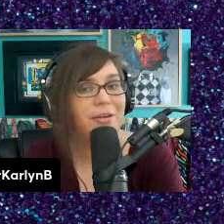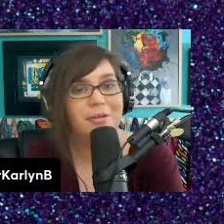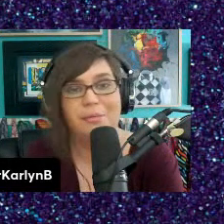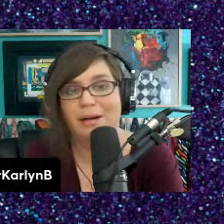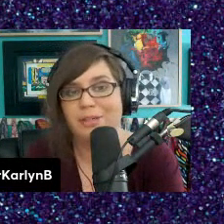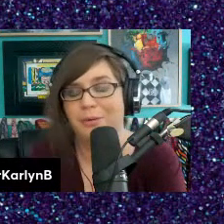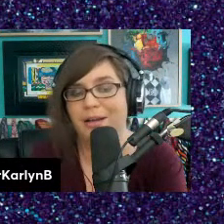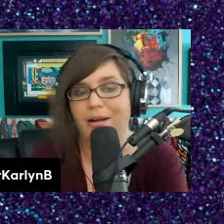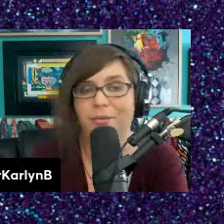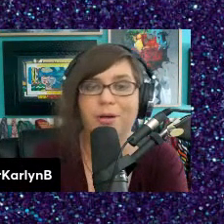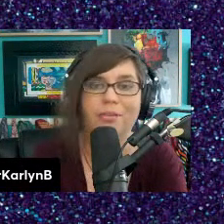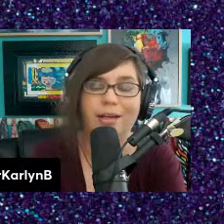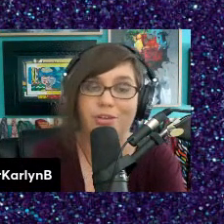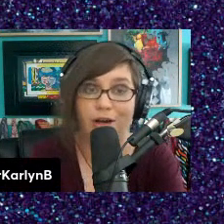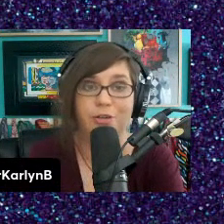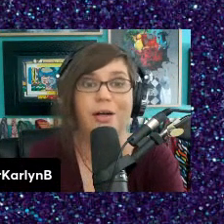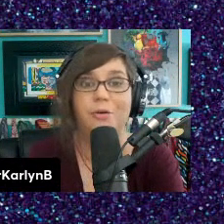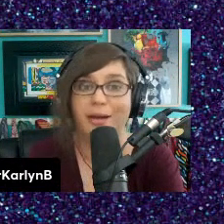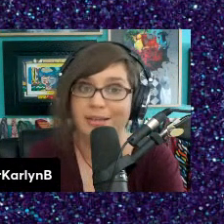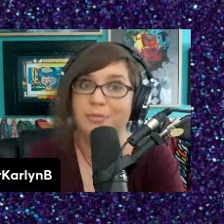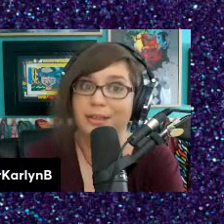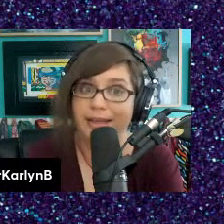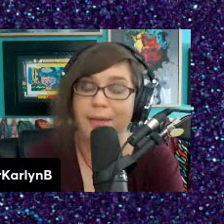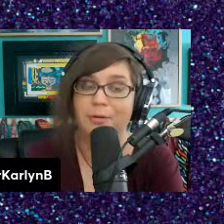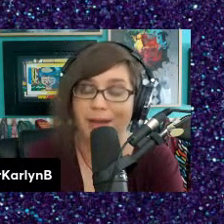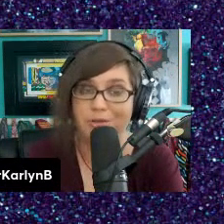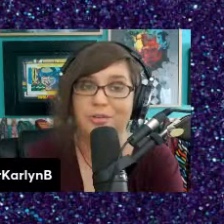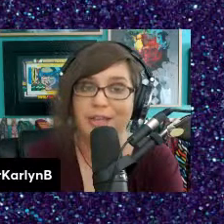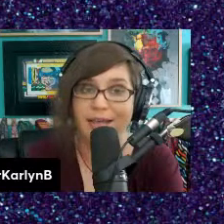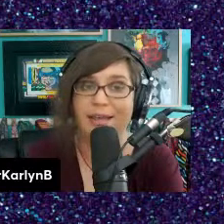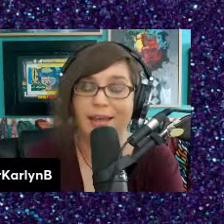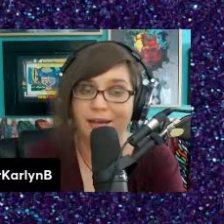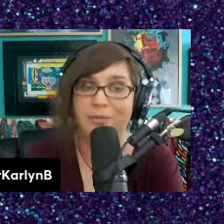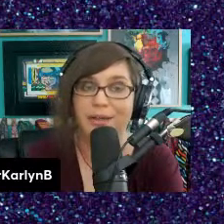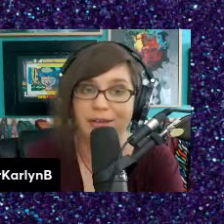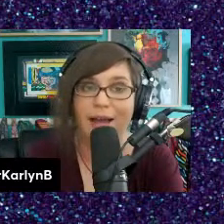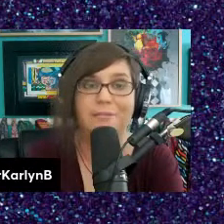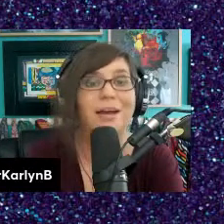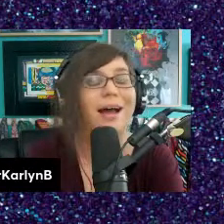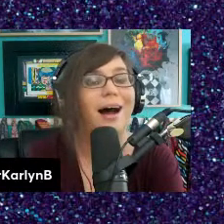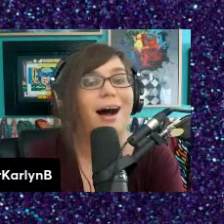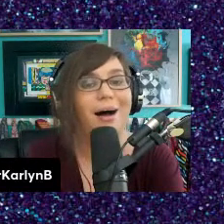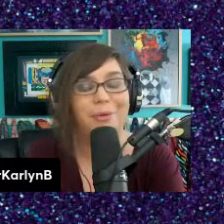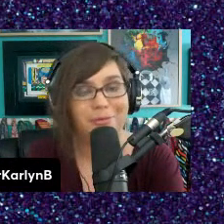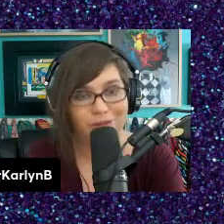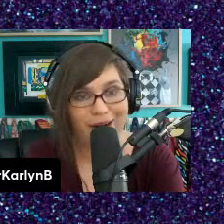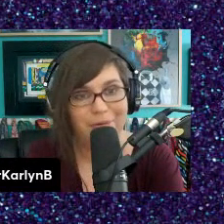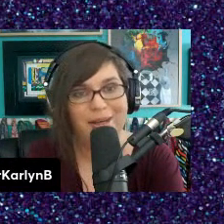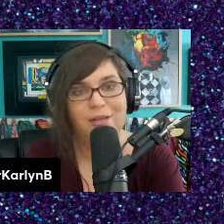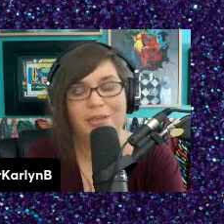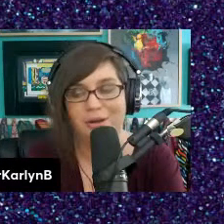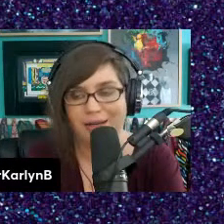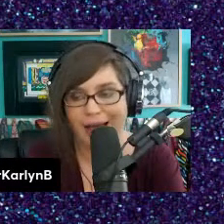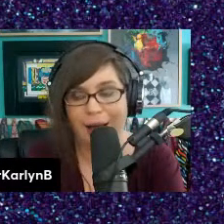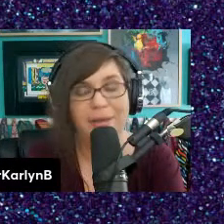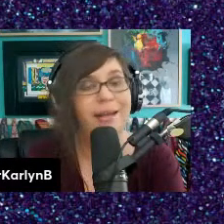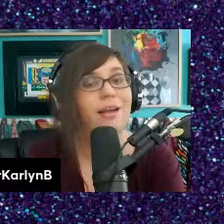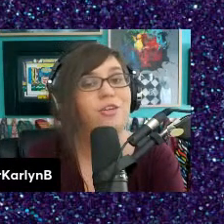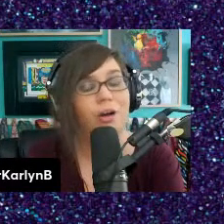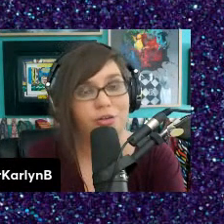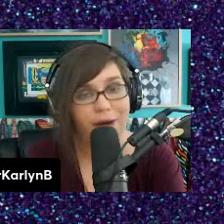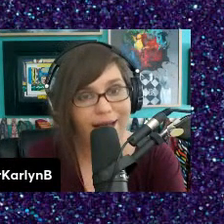about the news and whatever's going on in the world. And Joshua, who is really a professional psychic in real life, will try to predict what's going to